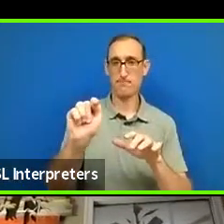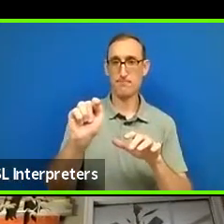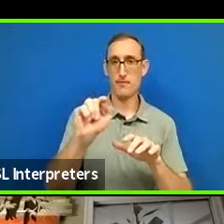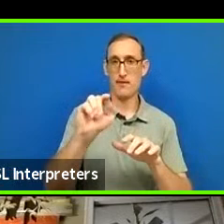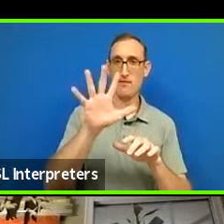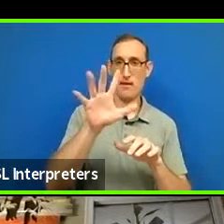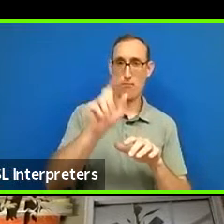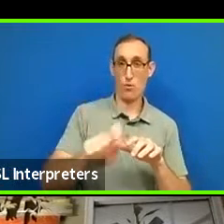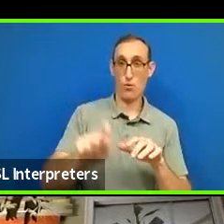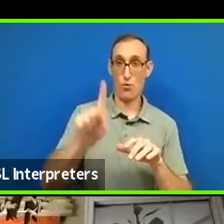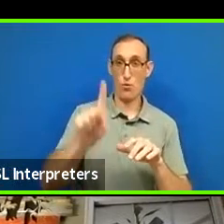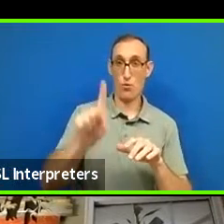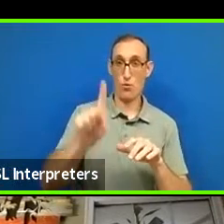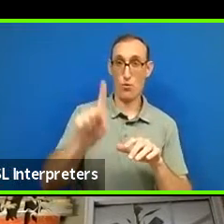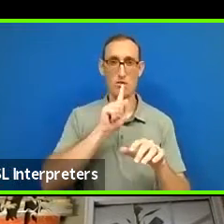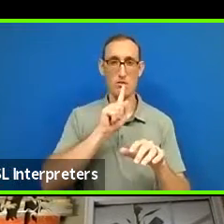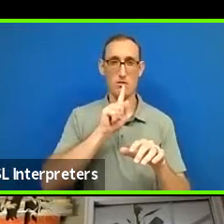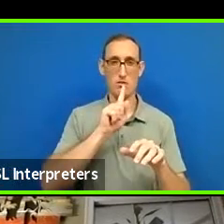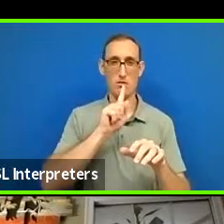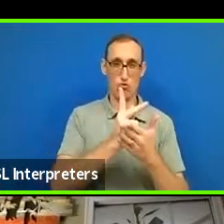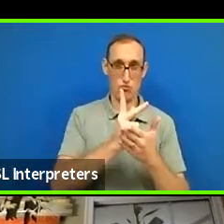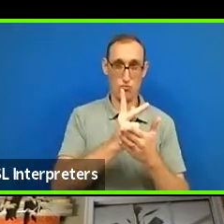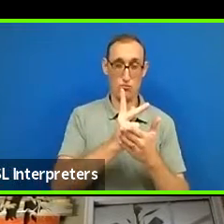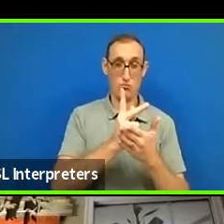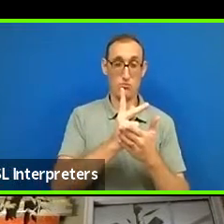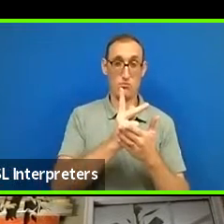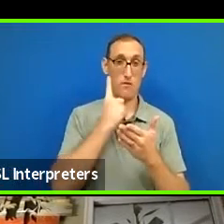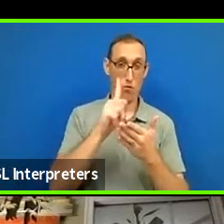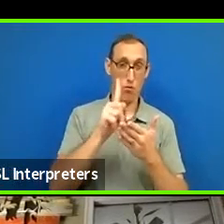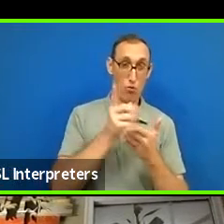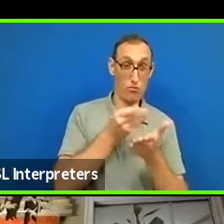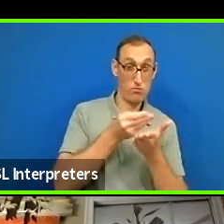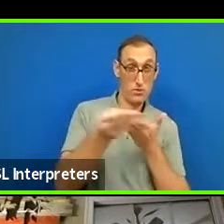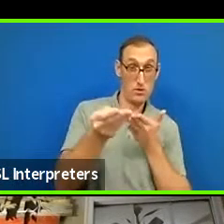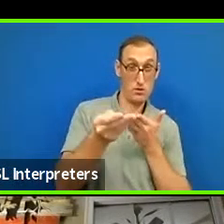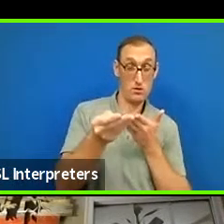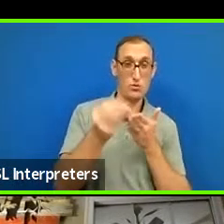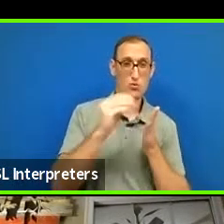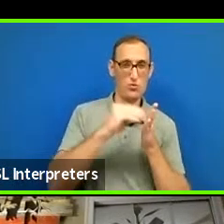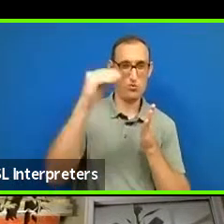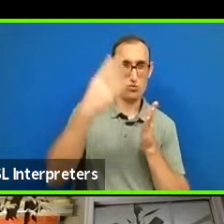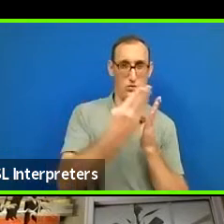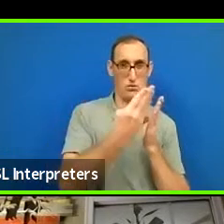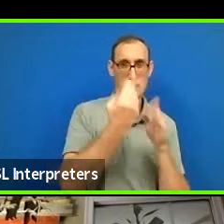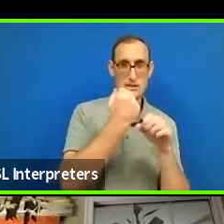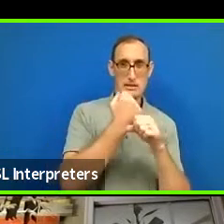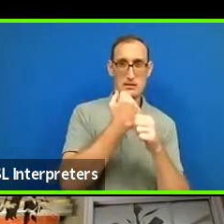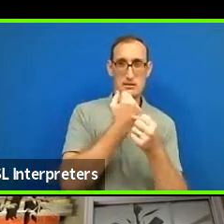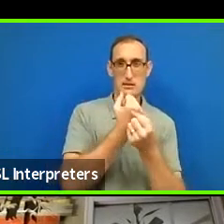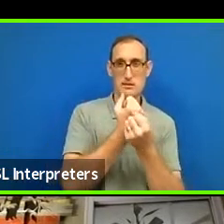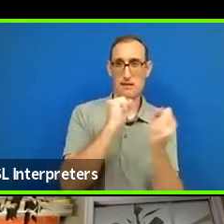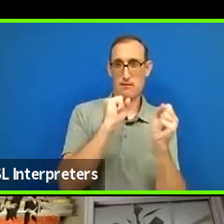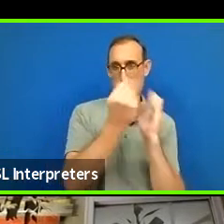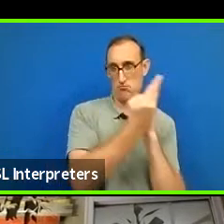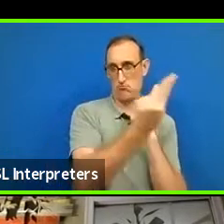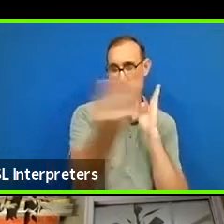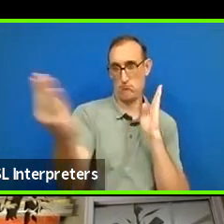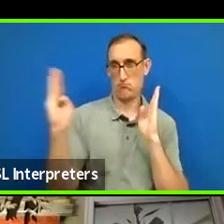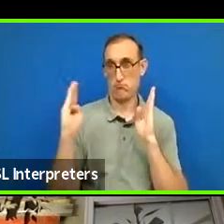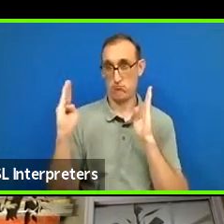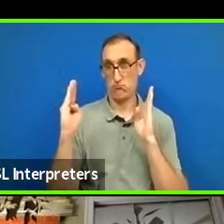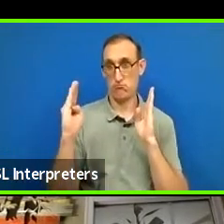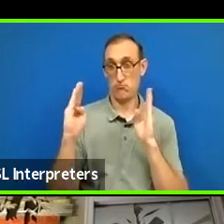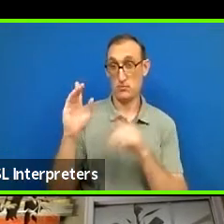5.1, which is the approval of the purchase of student safety petitions. Dr.